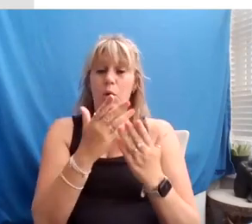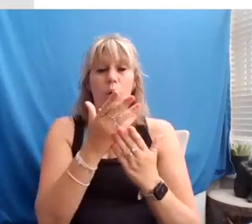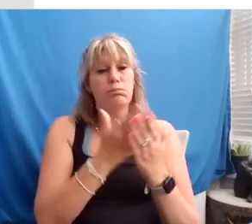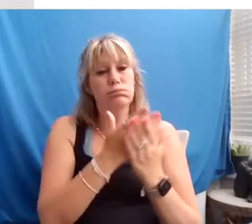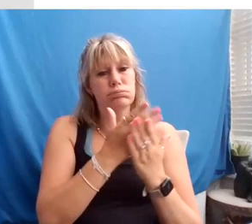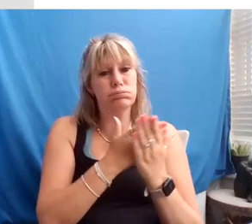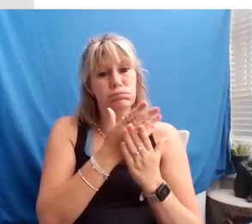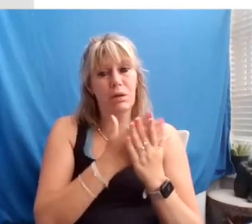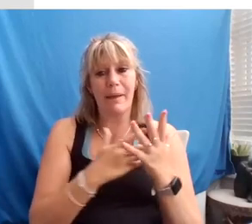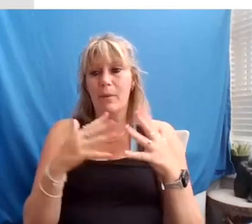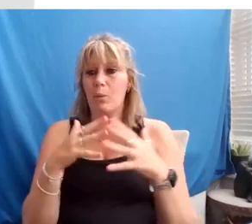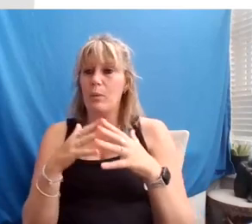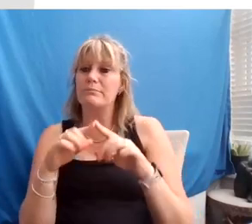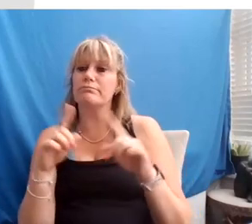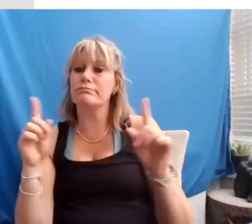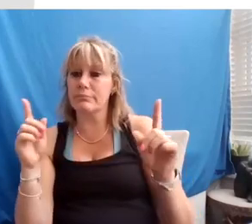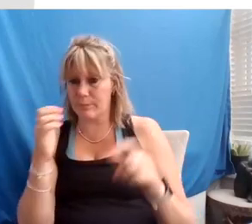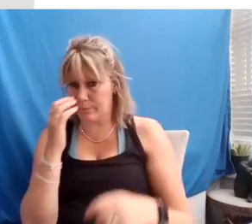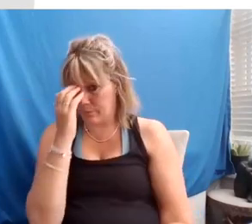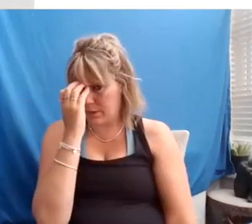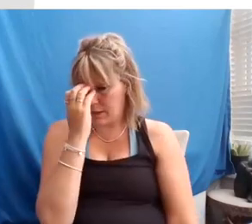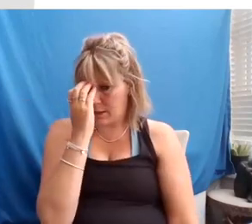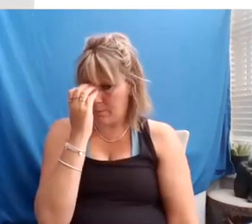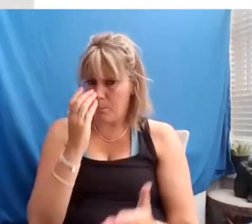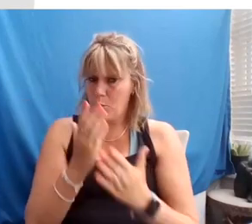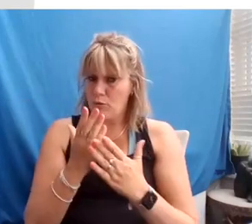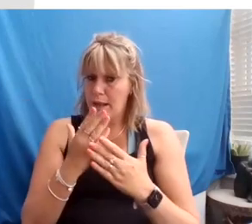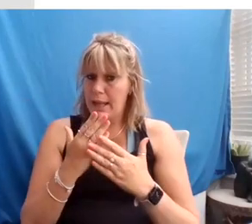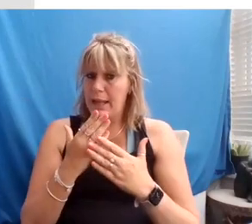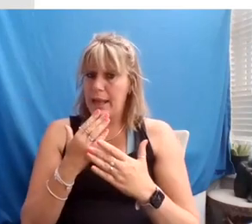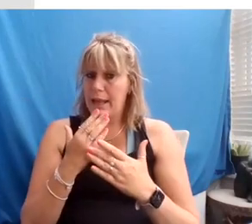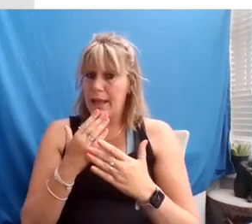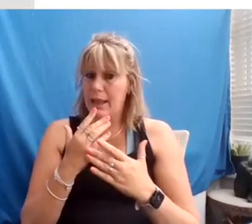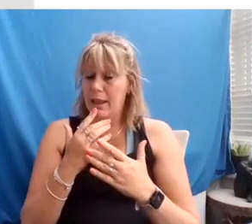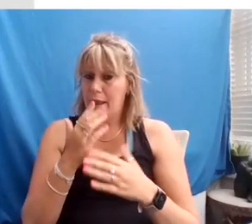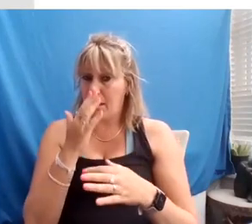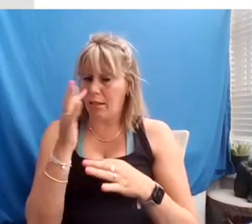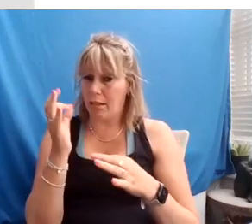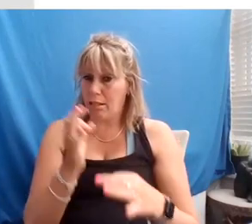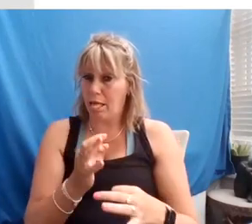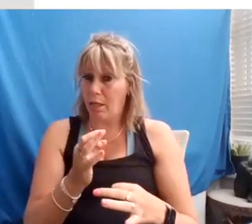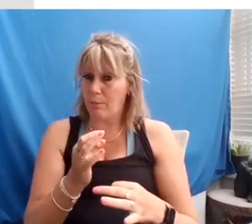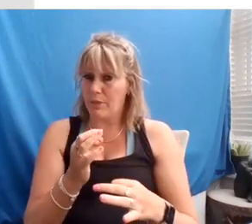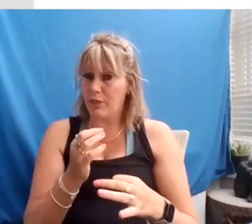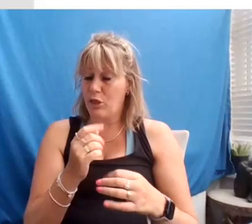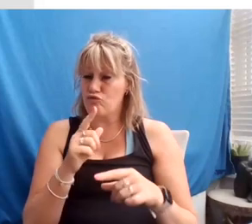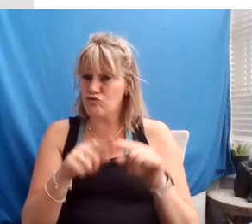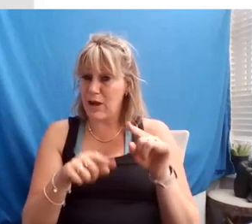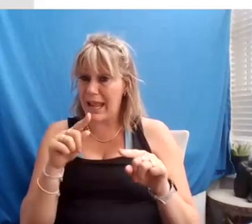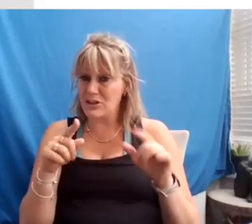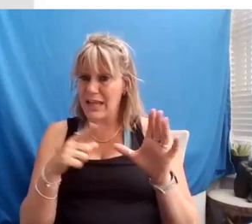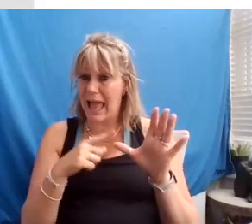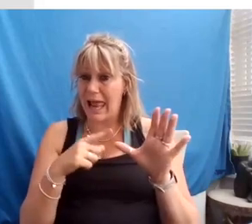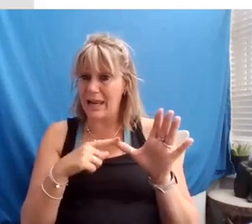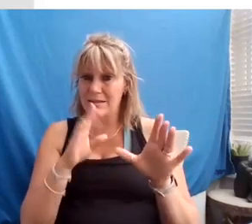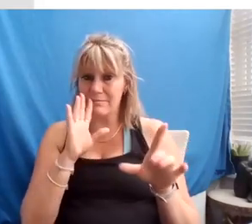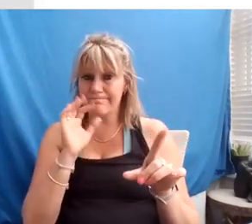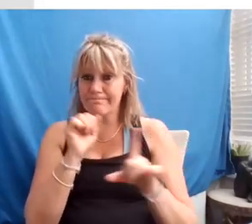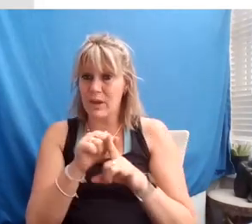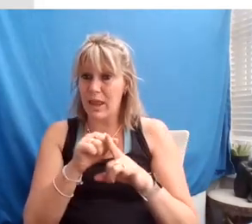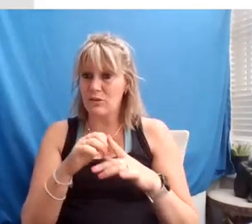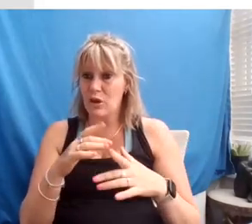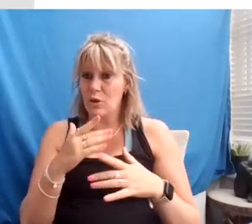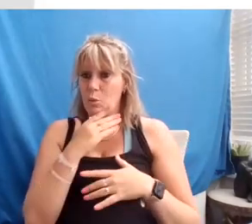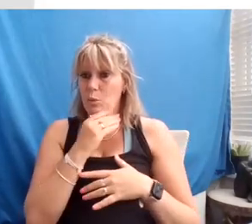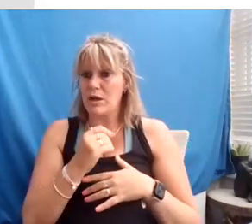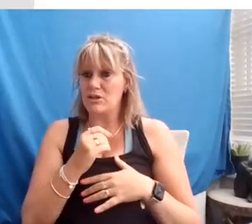But I've been so impressed at the range of things that Alison finds to do. You know, I just wish I wasn't stuck doing